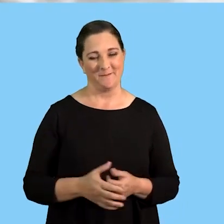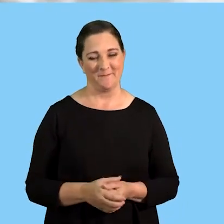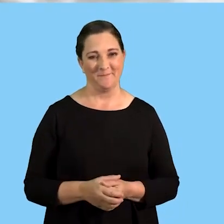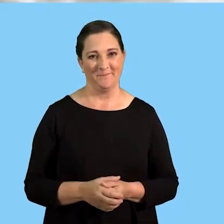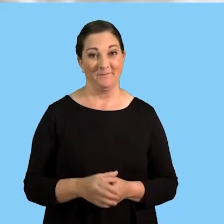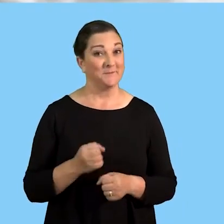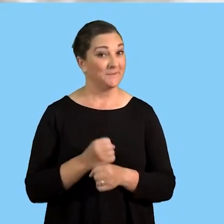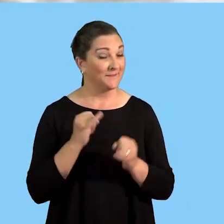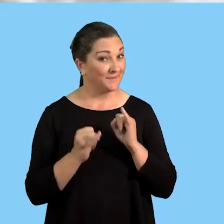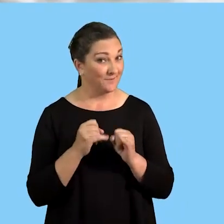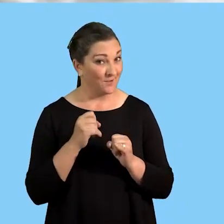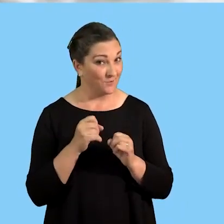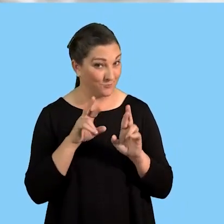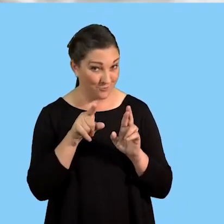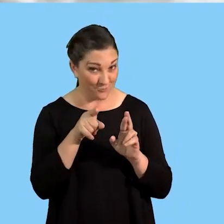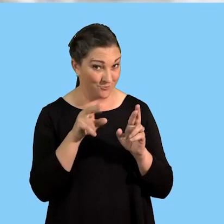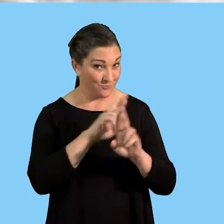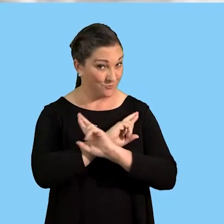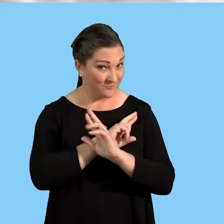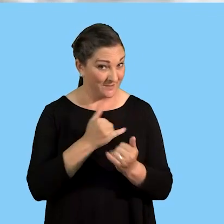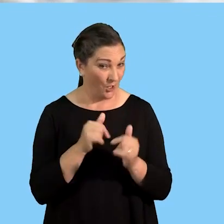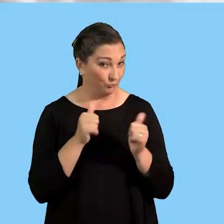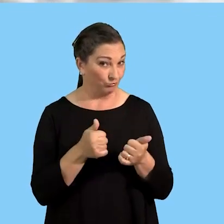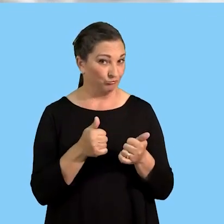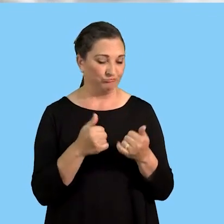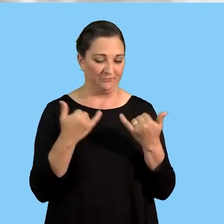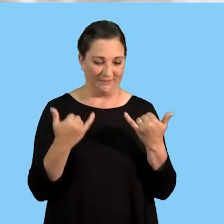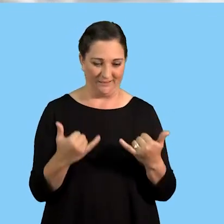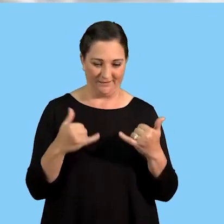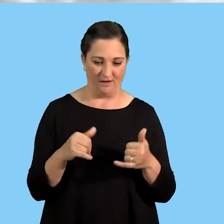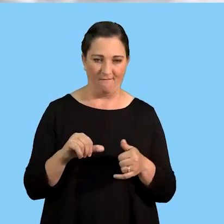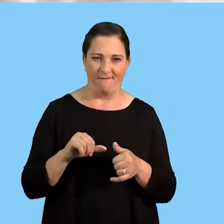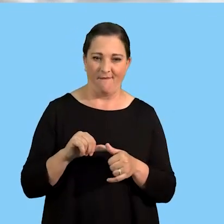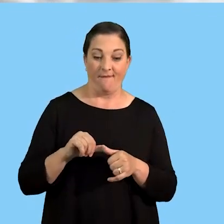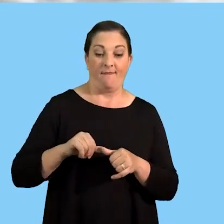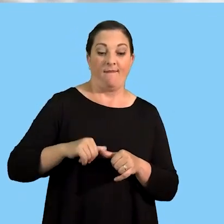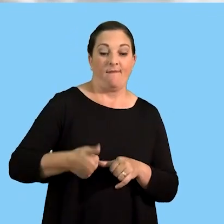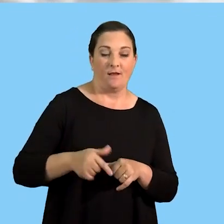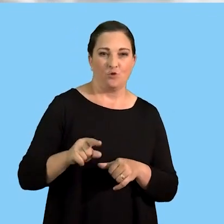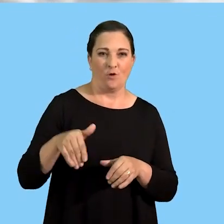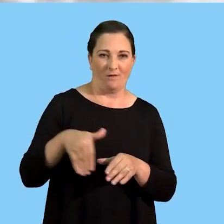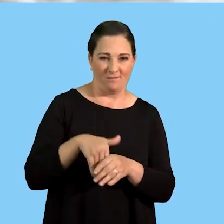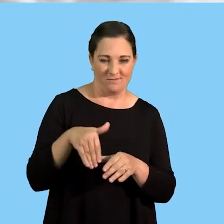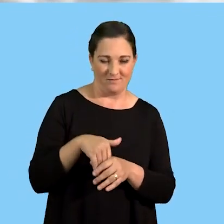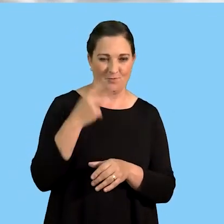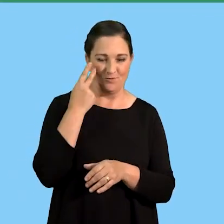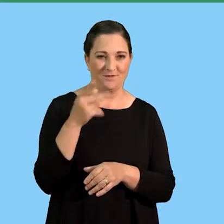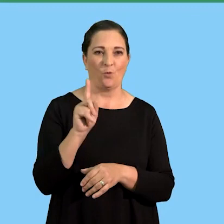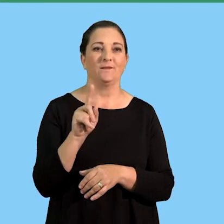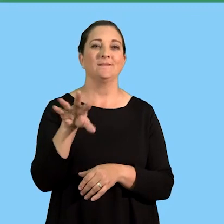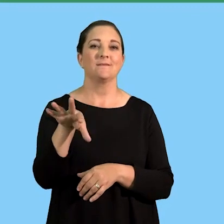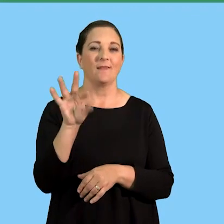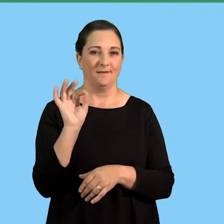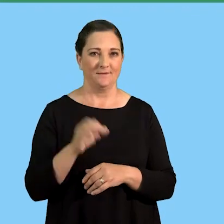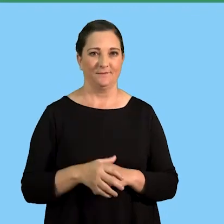Welcome back, grade 11s. I hope you are well relaxed. Now let's look at our next concept, which is called selection.